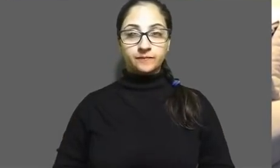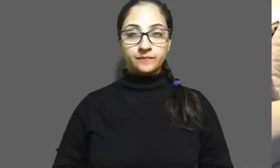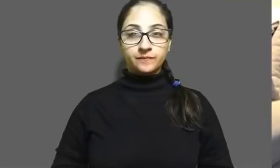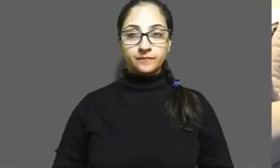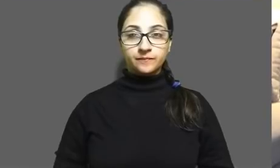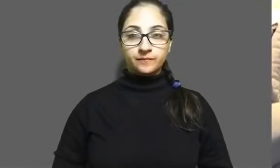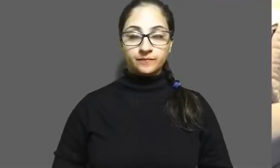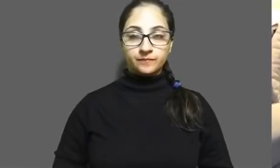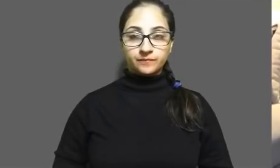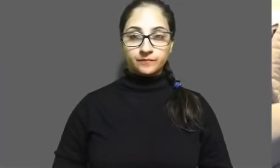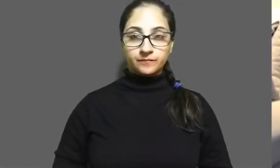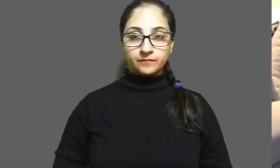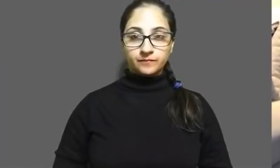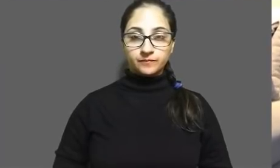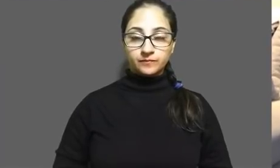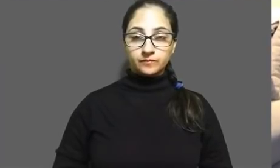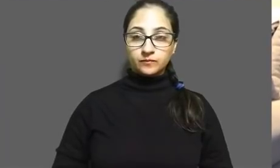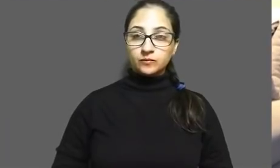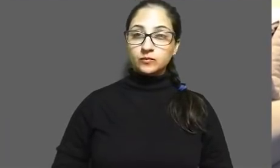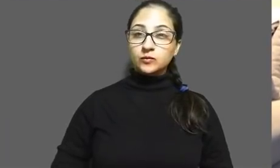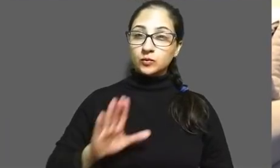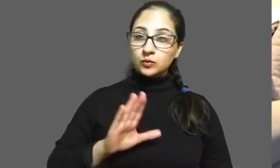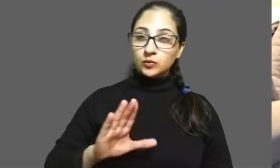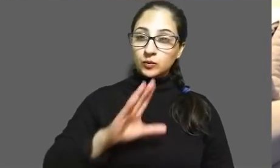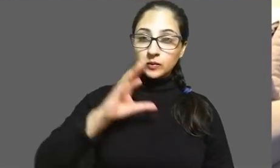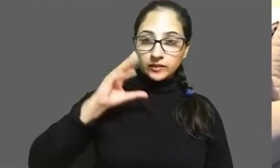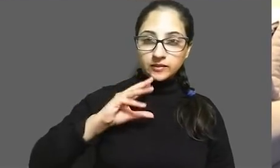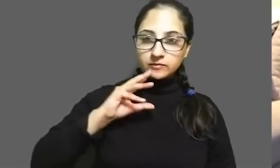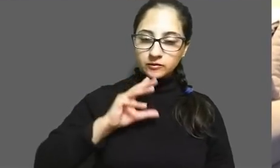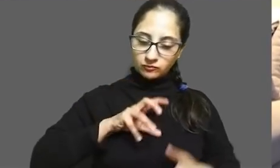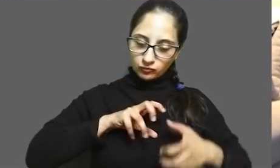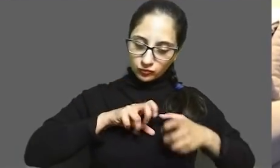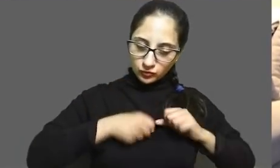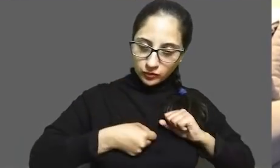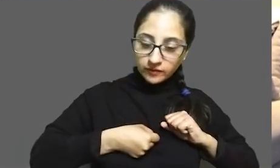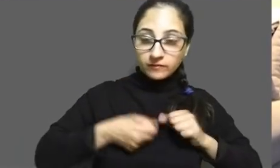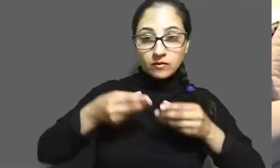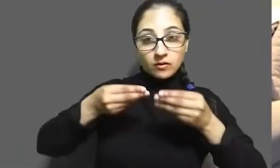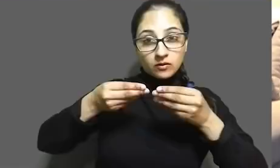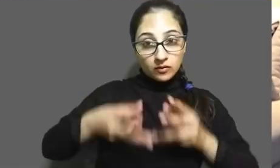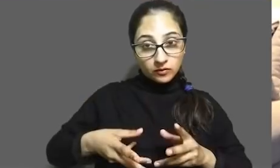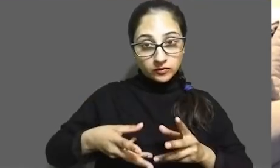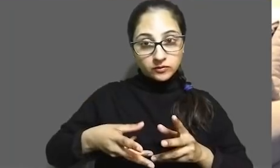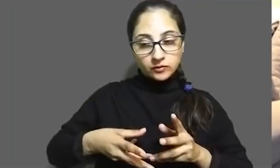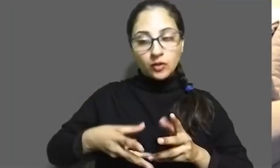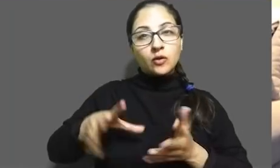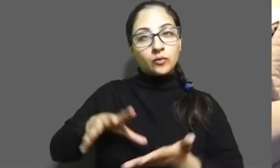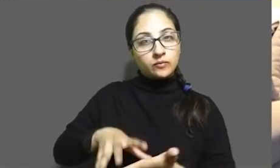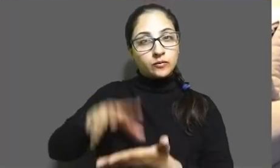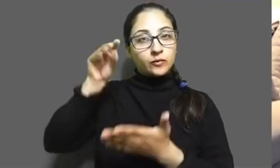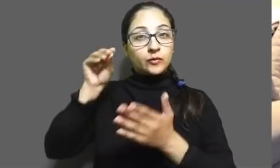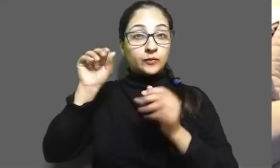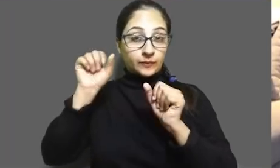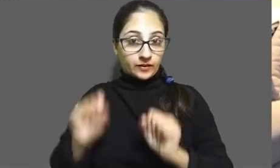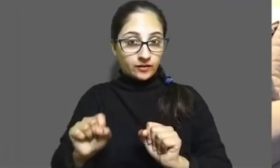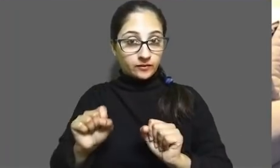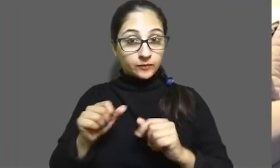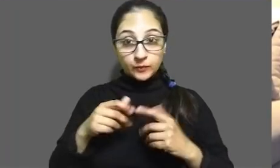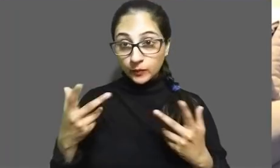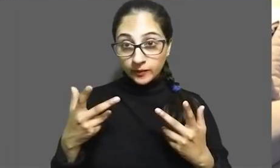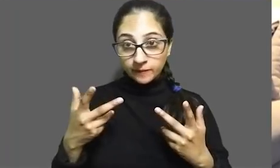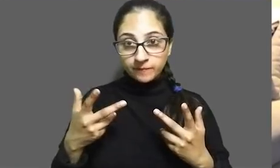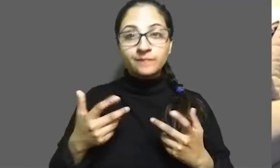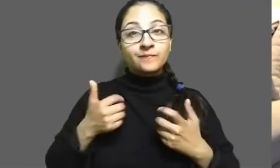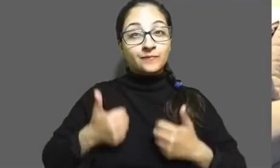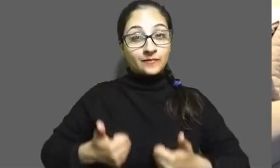difficult ones. It is said that grief is a teacher. Let us reflect upon some learnings that